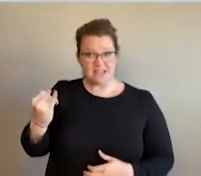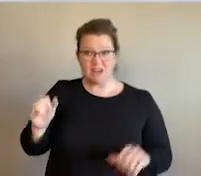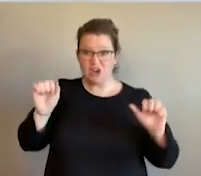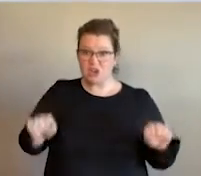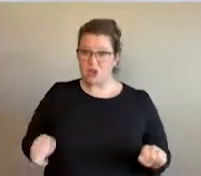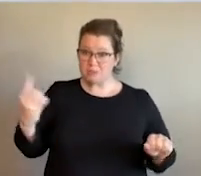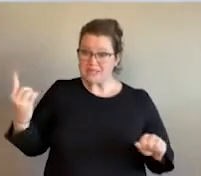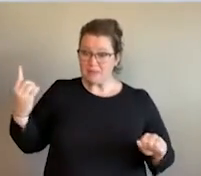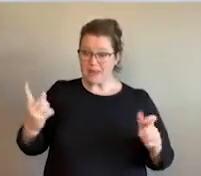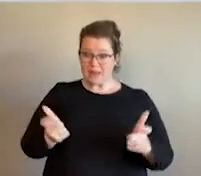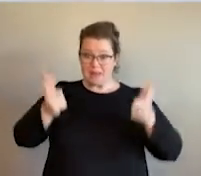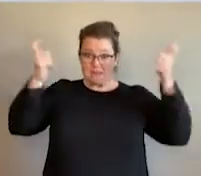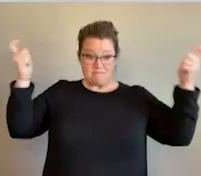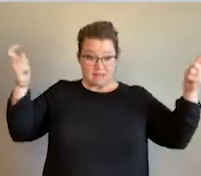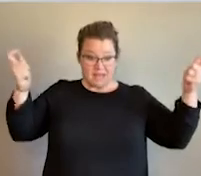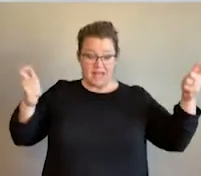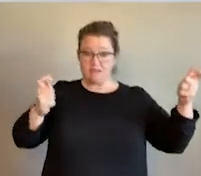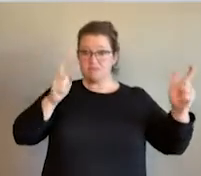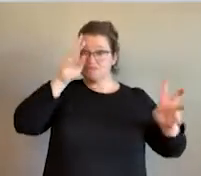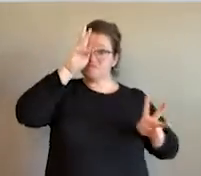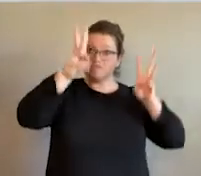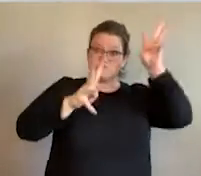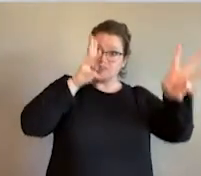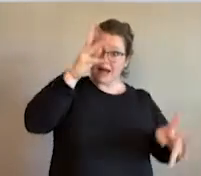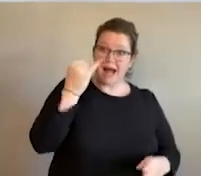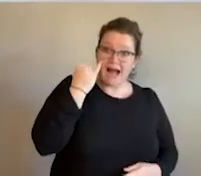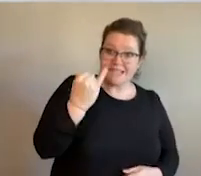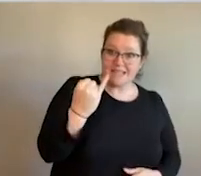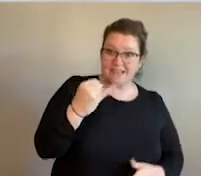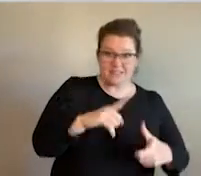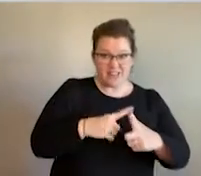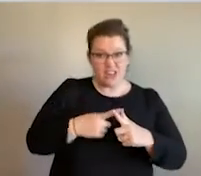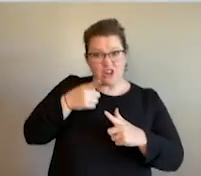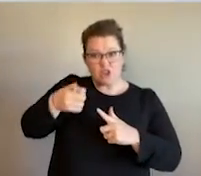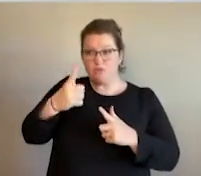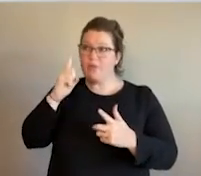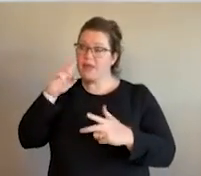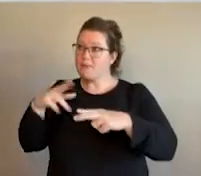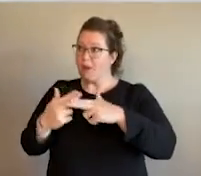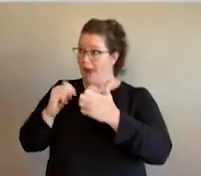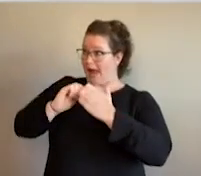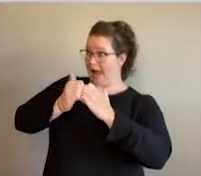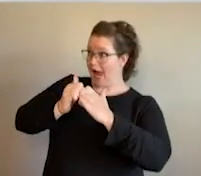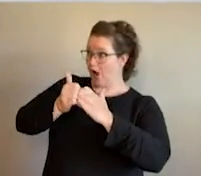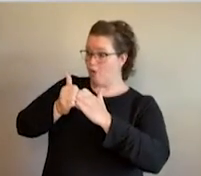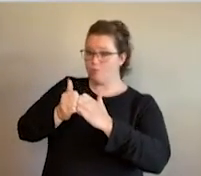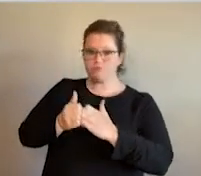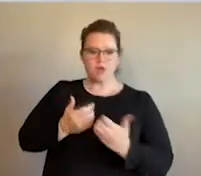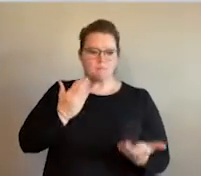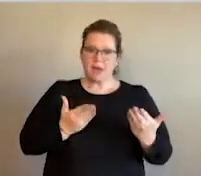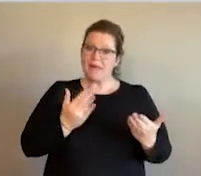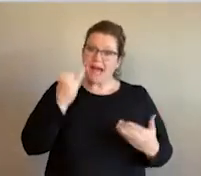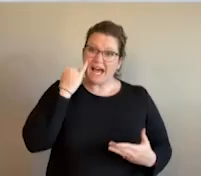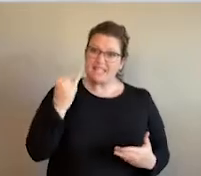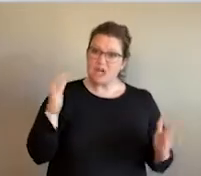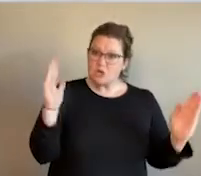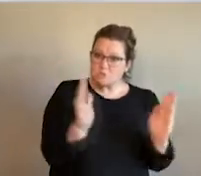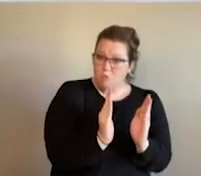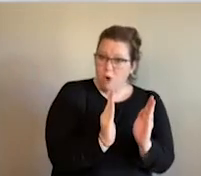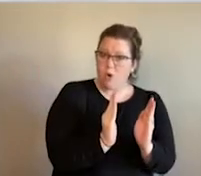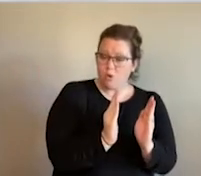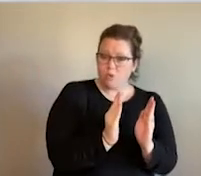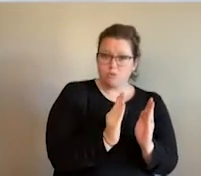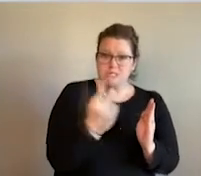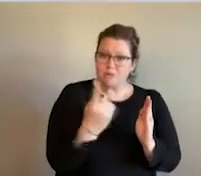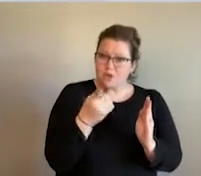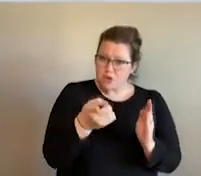world, and you come up with your ideas of how you're going to do that. And if it's not that big, maybe it's something small you want to change in your